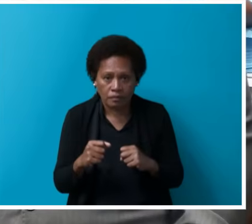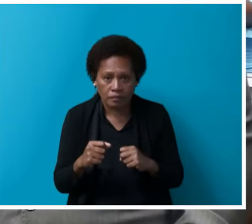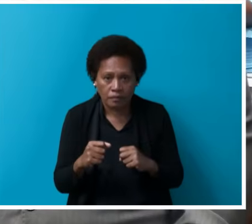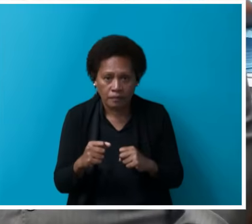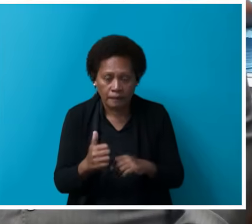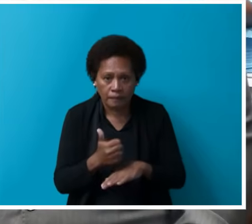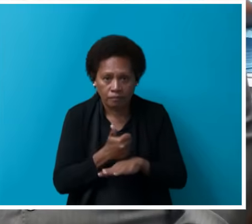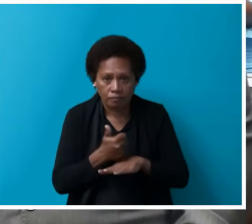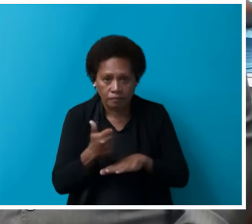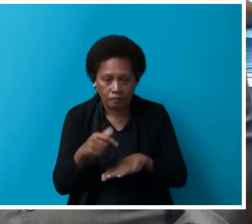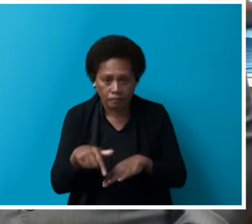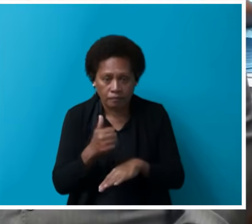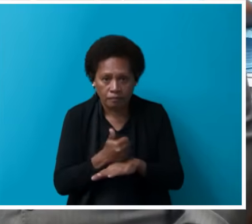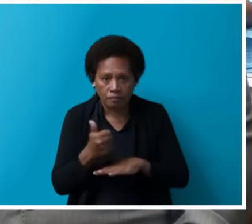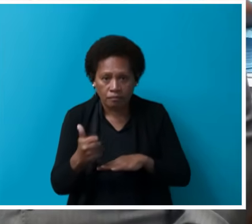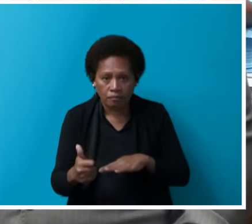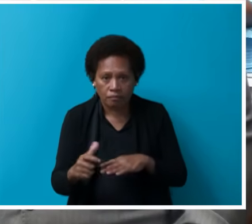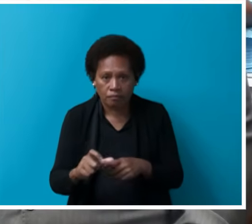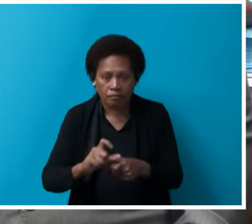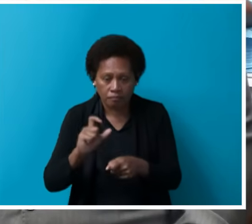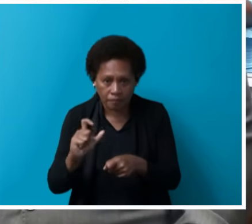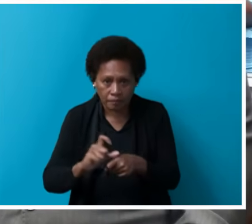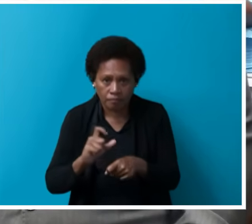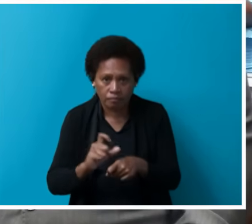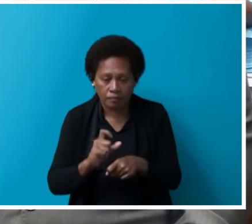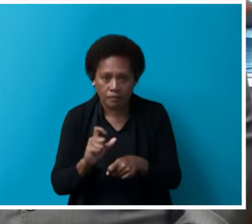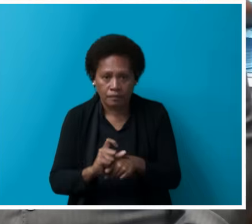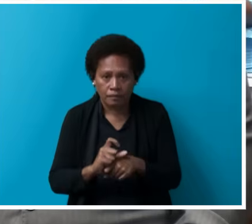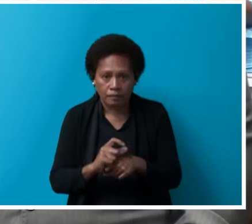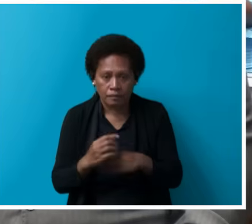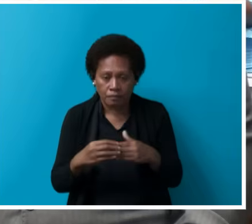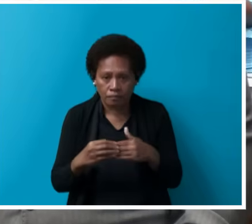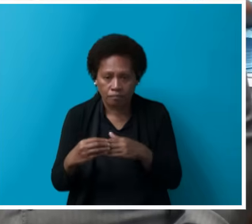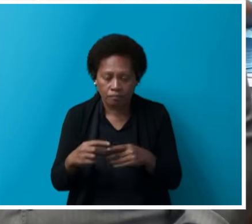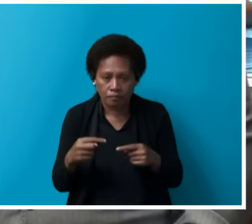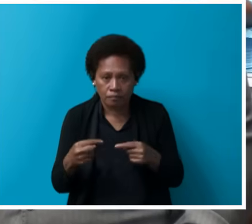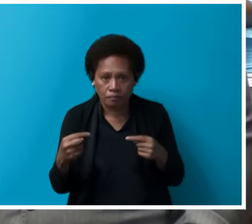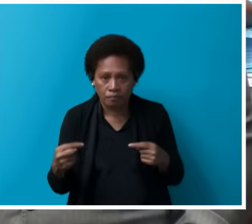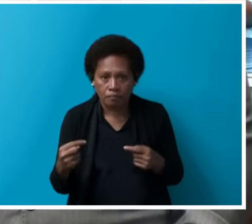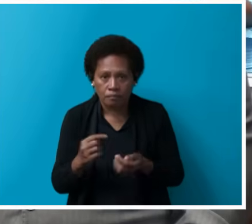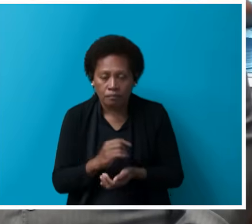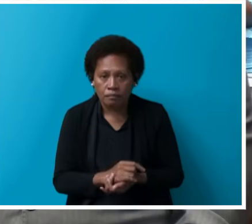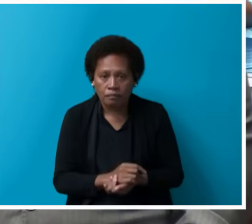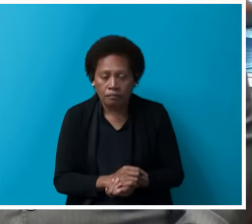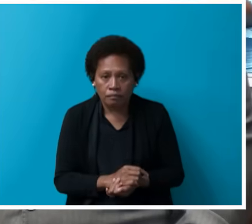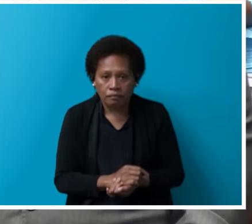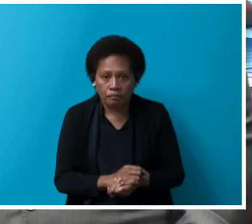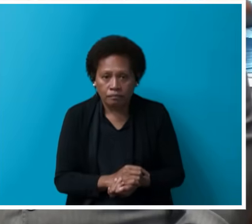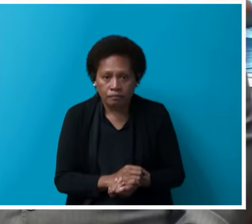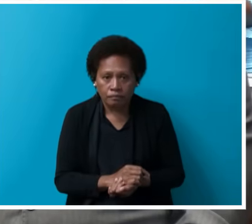the credibility, Honorable Leader of the Opposition, the credibility of our forecast. We've always been realistic.